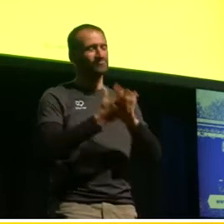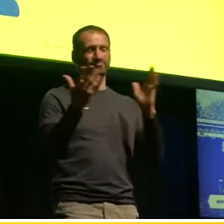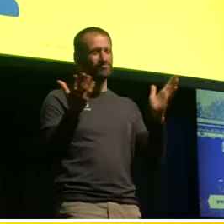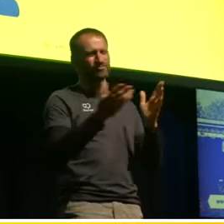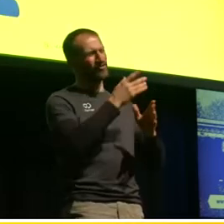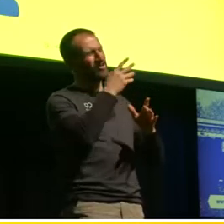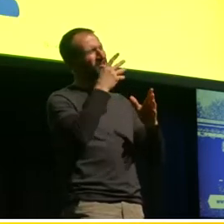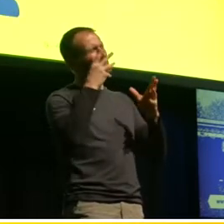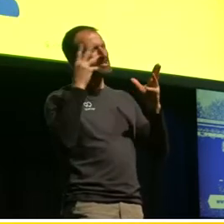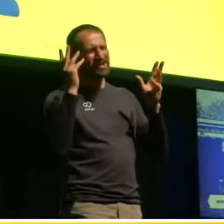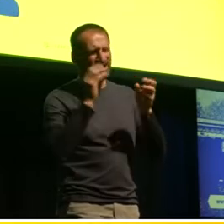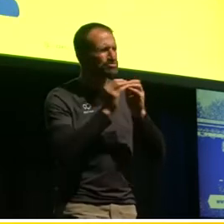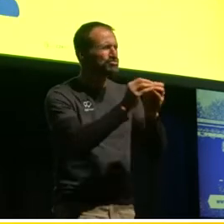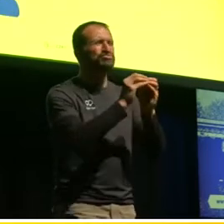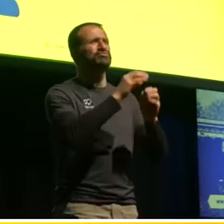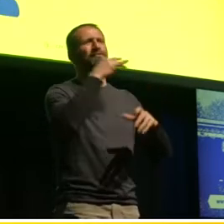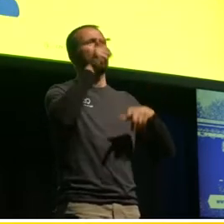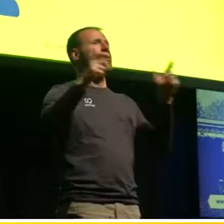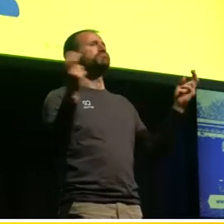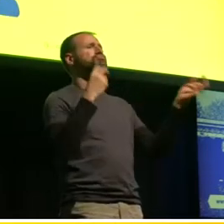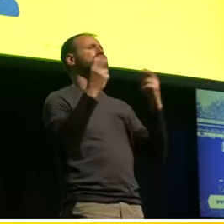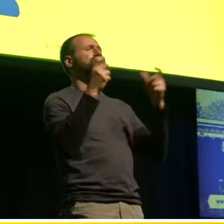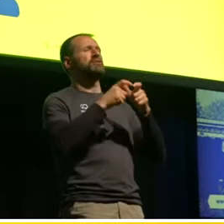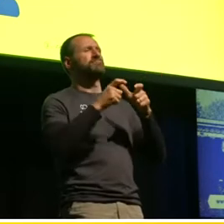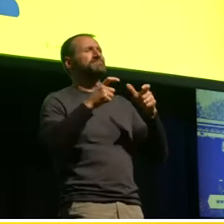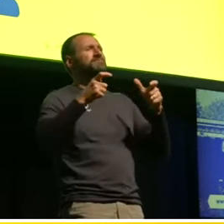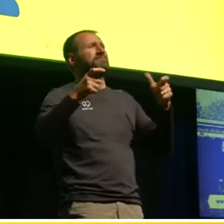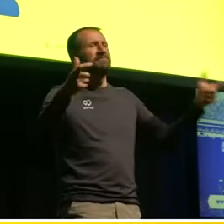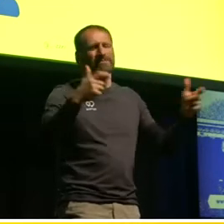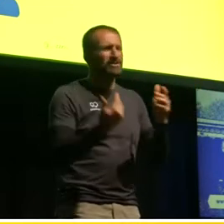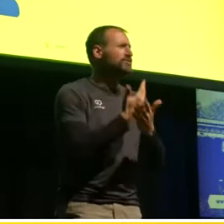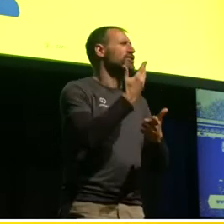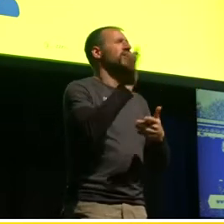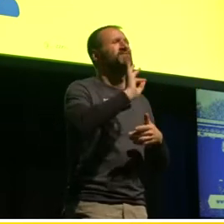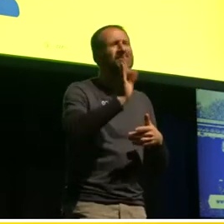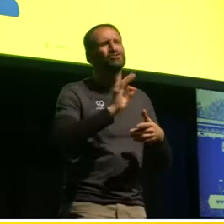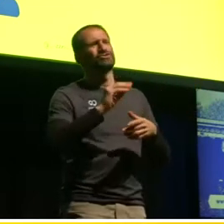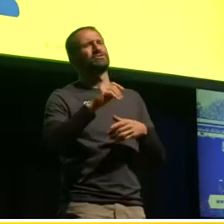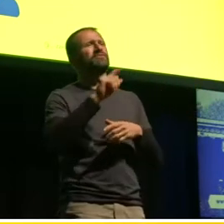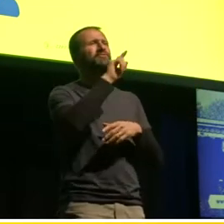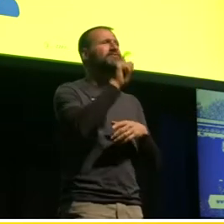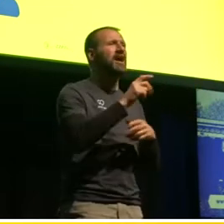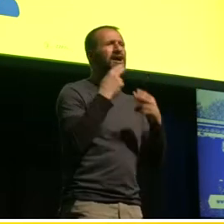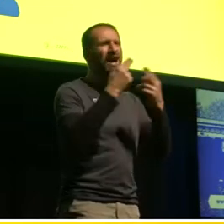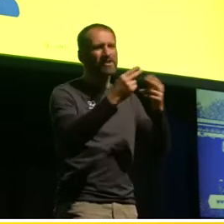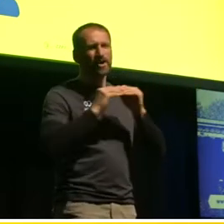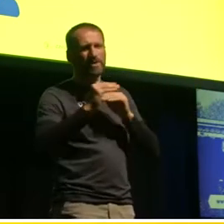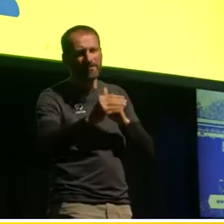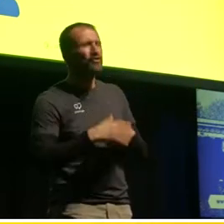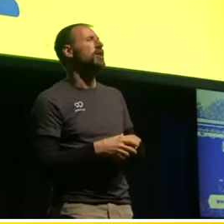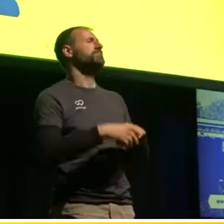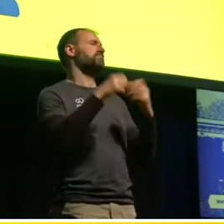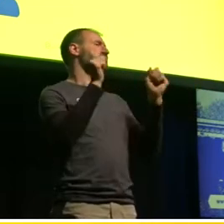there. Many people joining, a lot of things, new features. So it's a Q&A platform. You can put